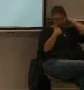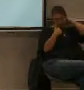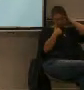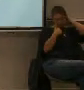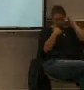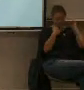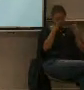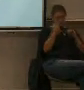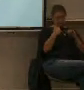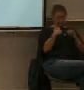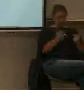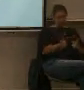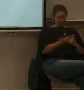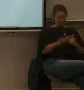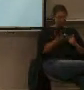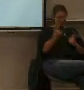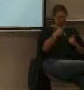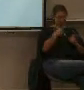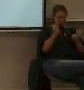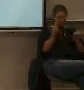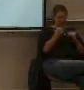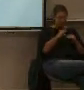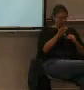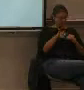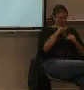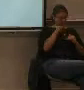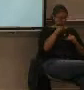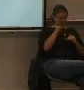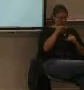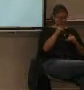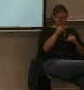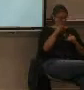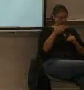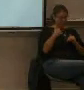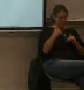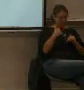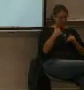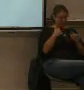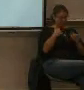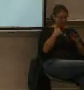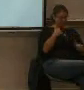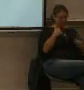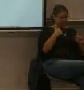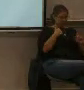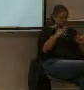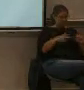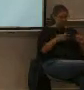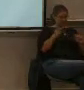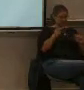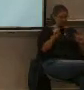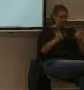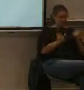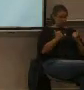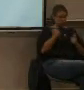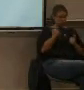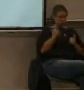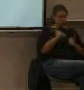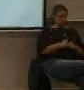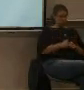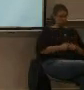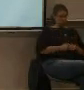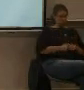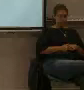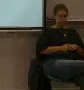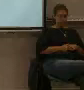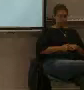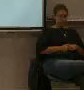an organism that was really limited by nutrient, would they have a low Ks or a high Ks?